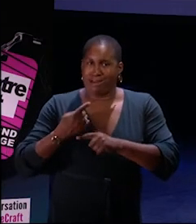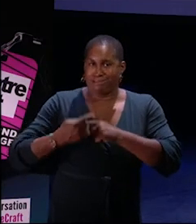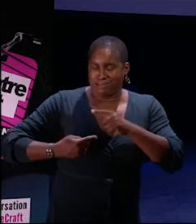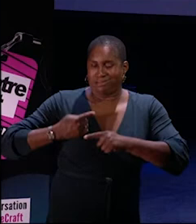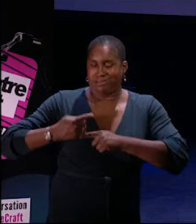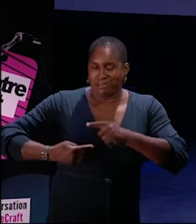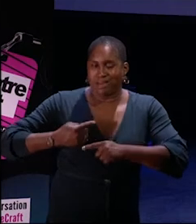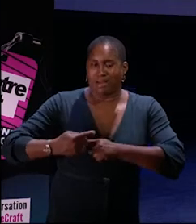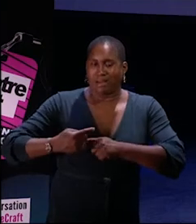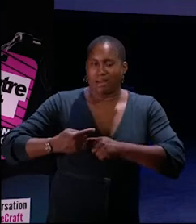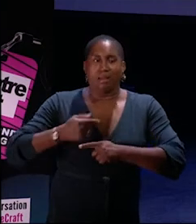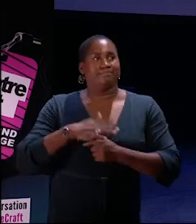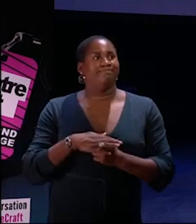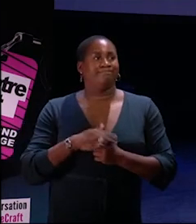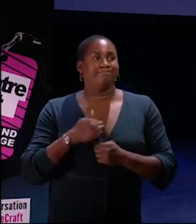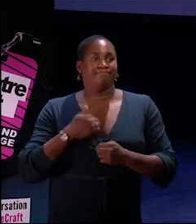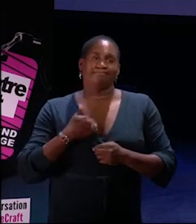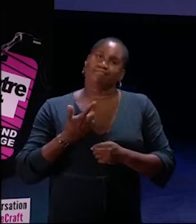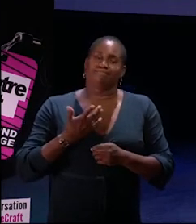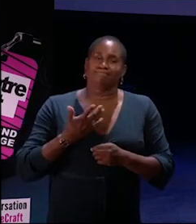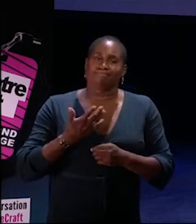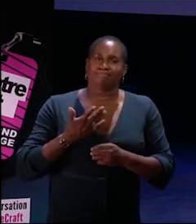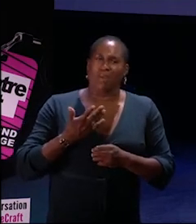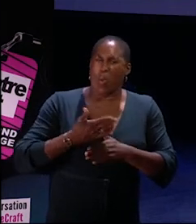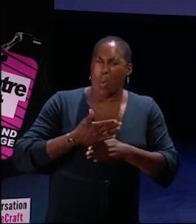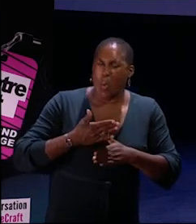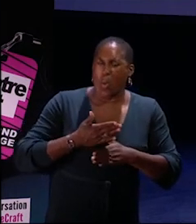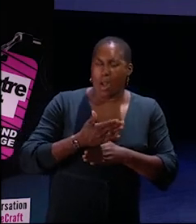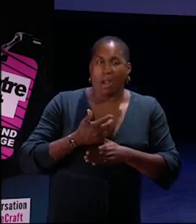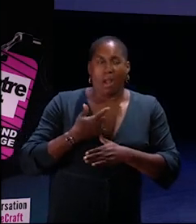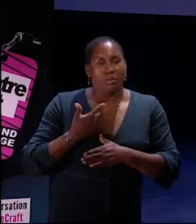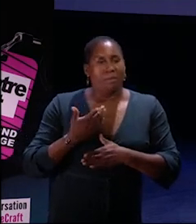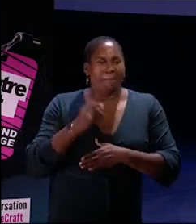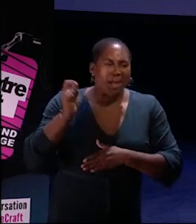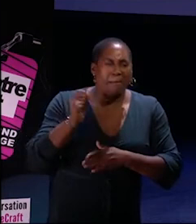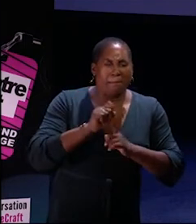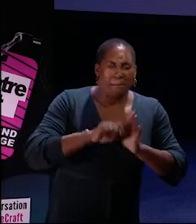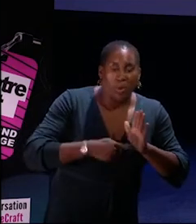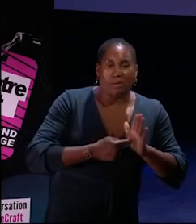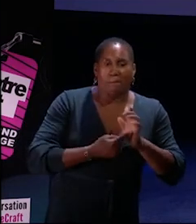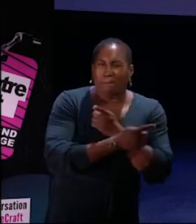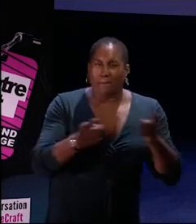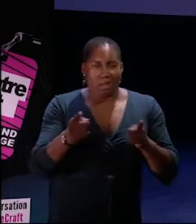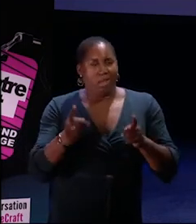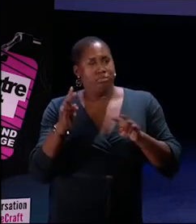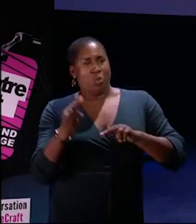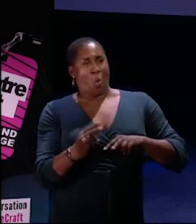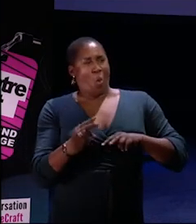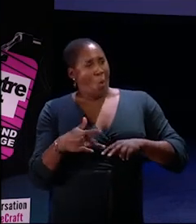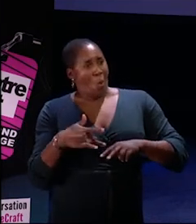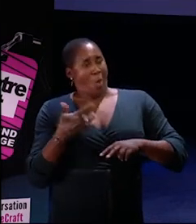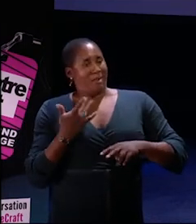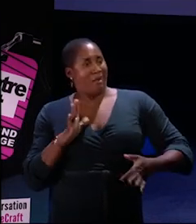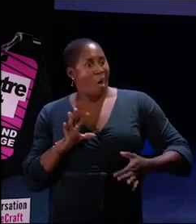of work I do, I like to say that I want to do work that makes people feel alive, come alive, and connect with